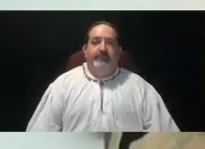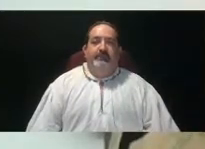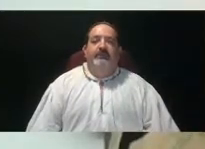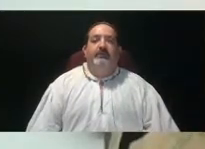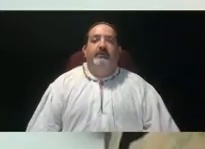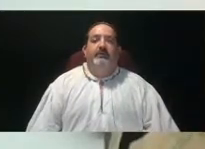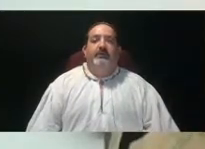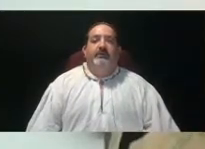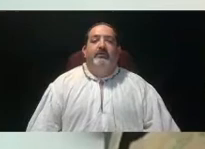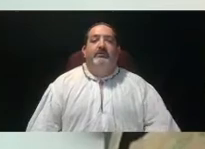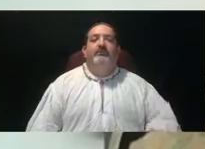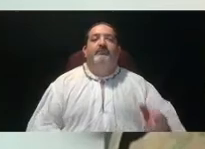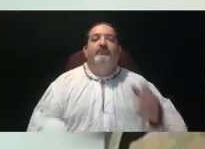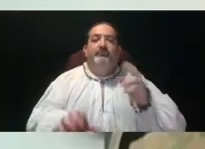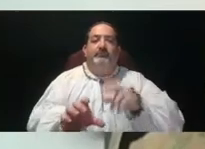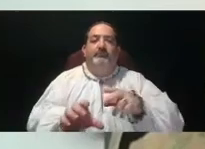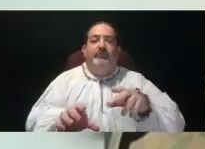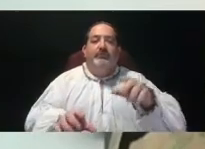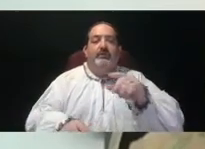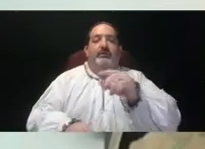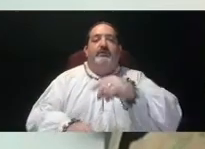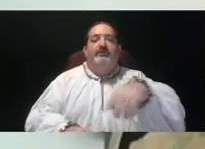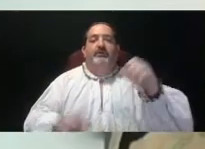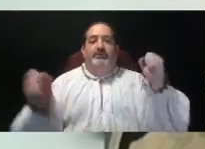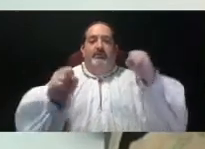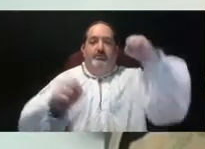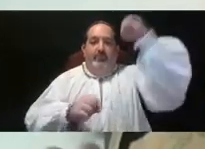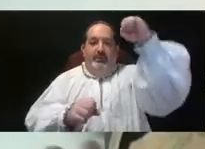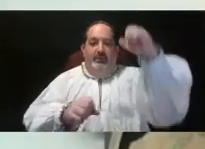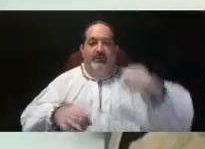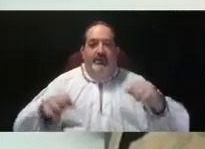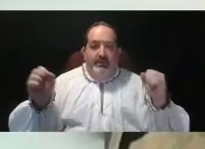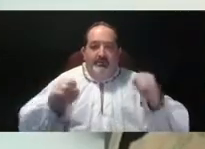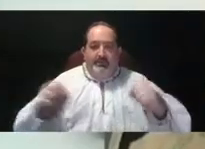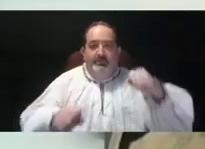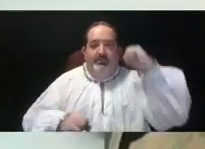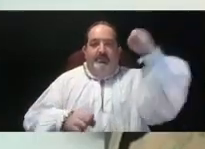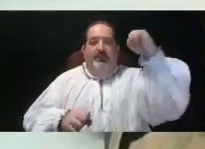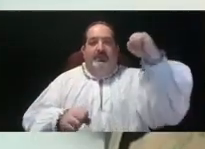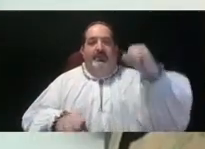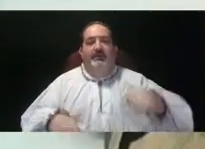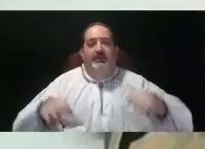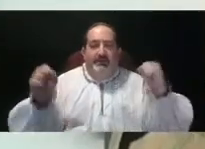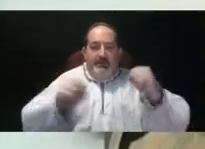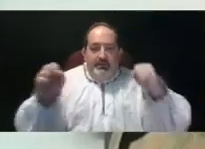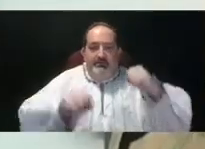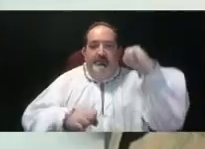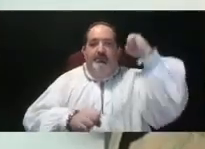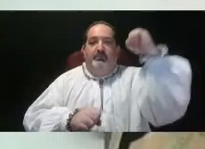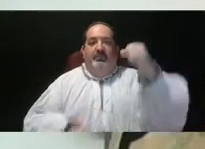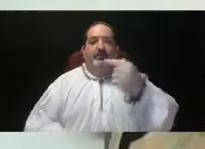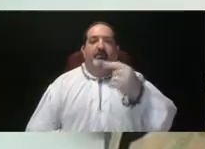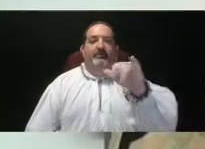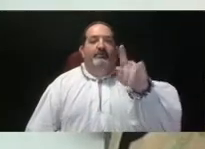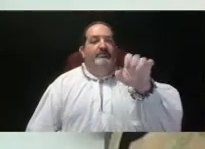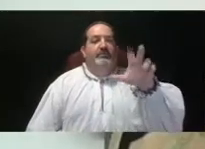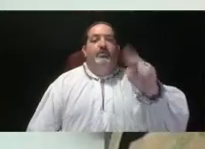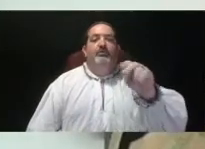For the retiring court and guard of Gyldenholt, hip hip, hip hip, hip hip.